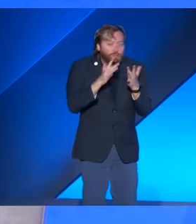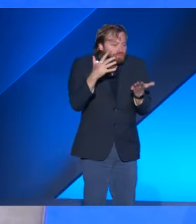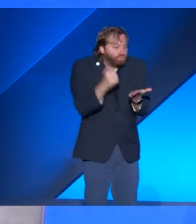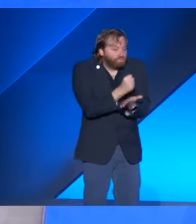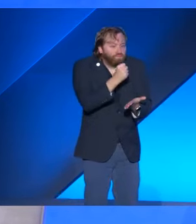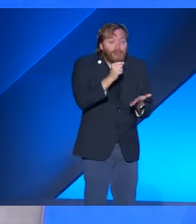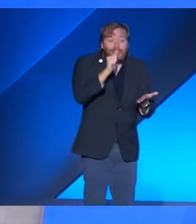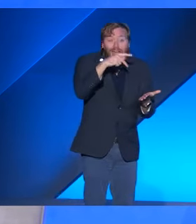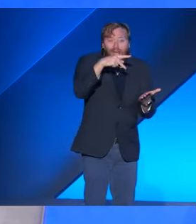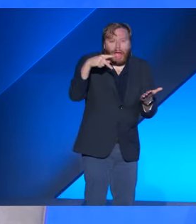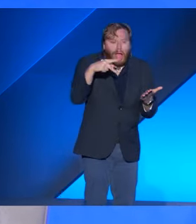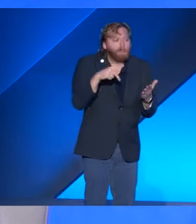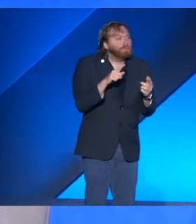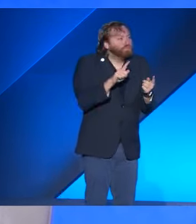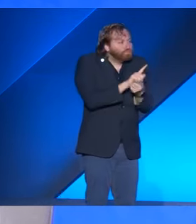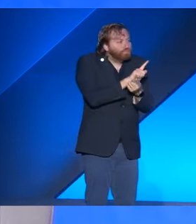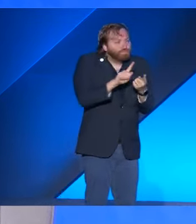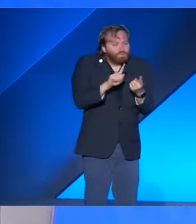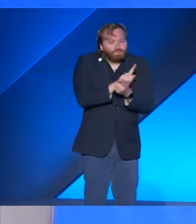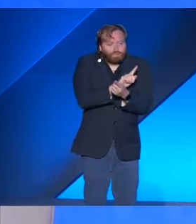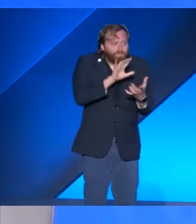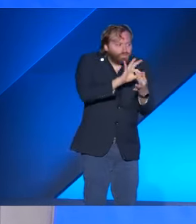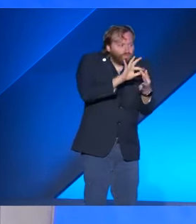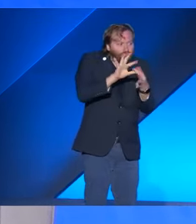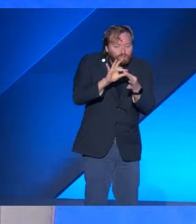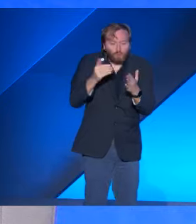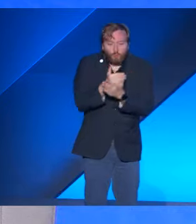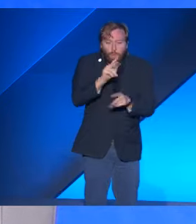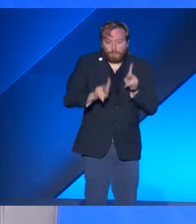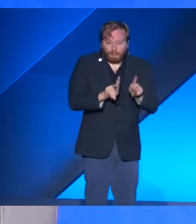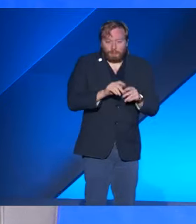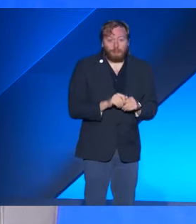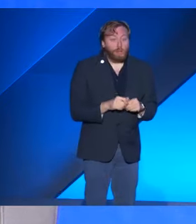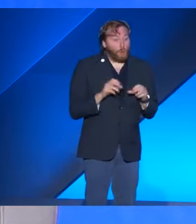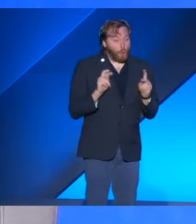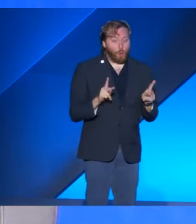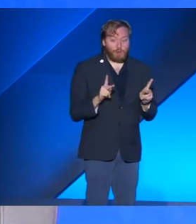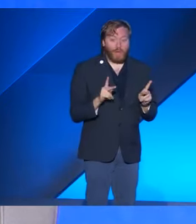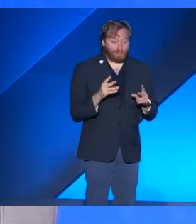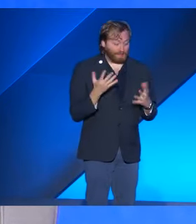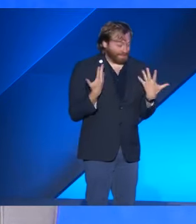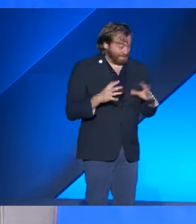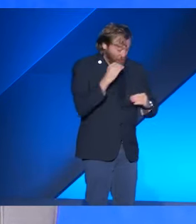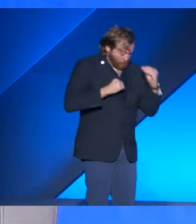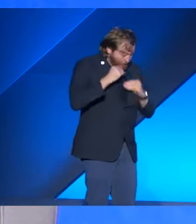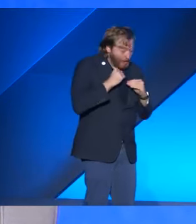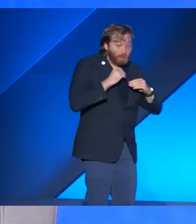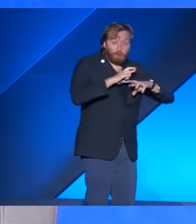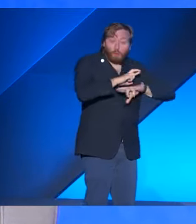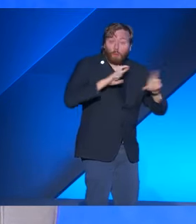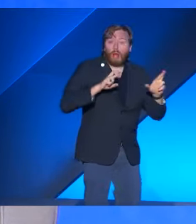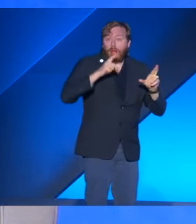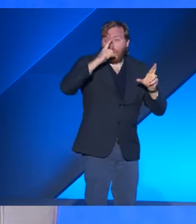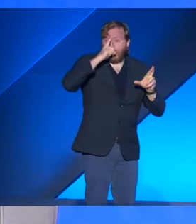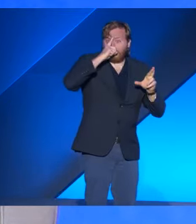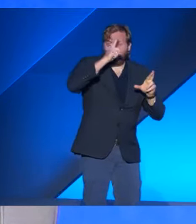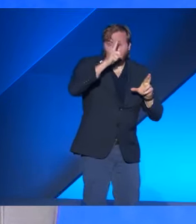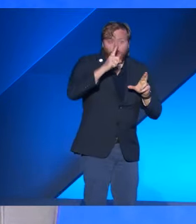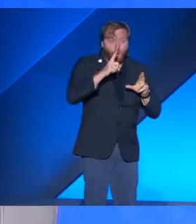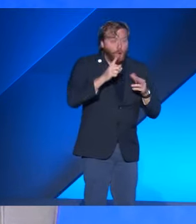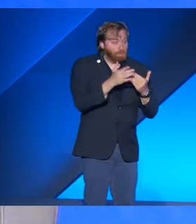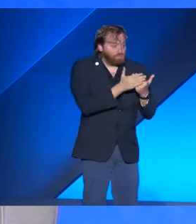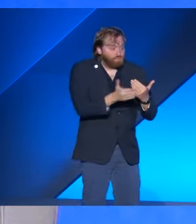new people. So we're refueled, and now it's time to jump into the first session of the afternoon. So let me set the stage a little